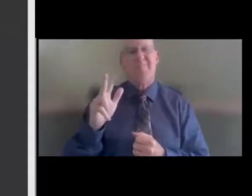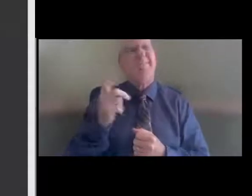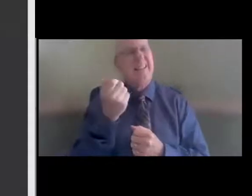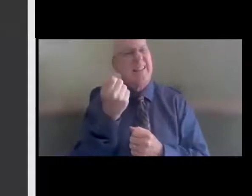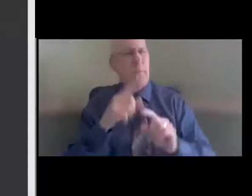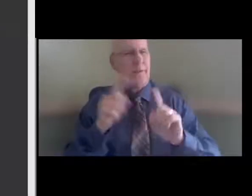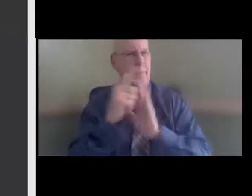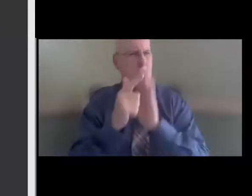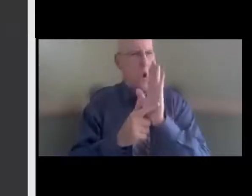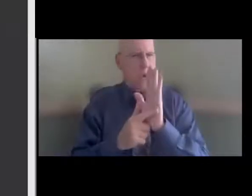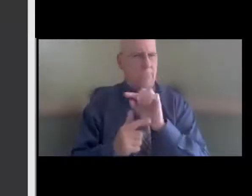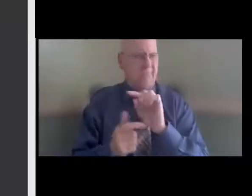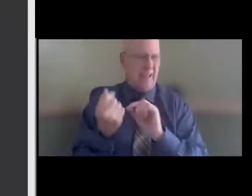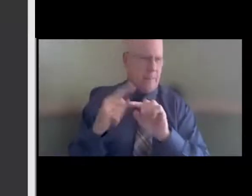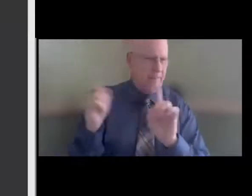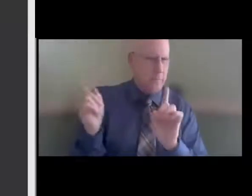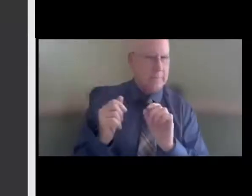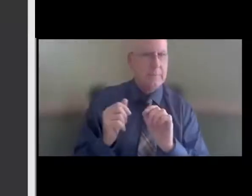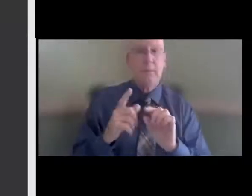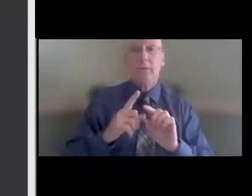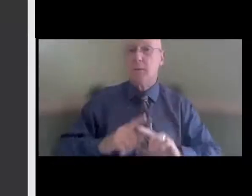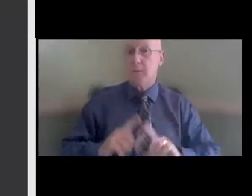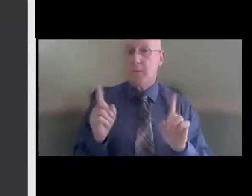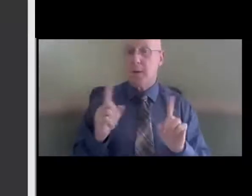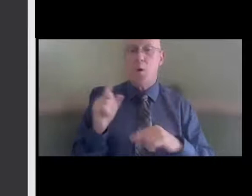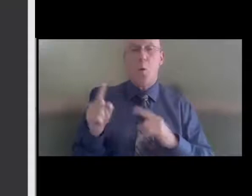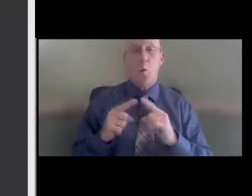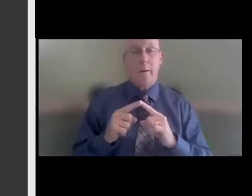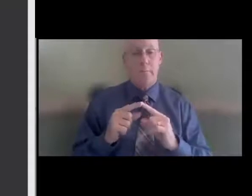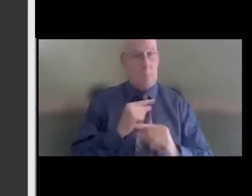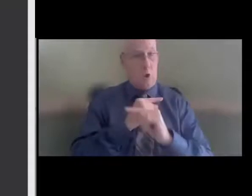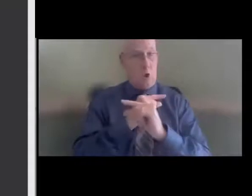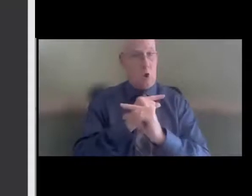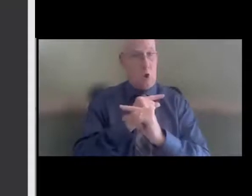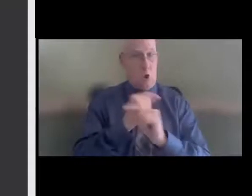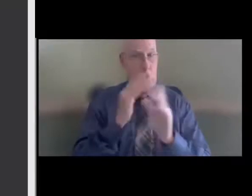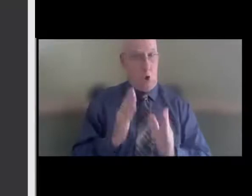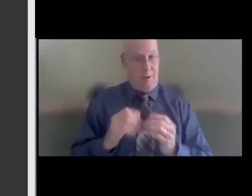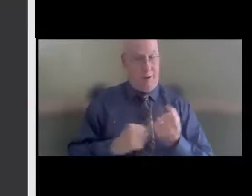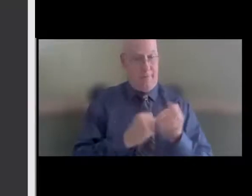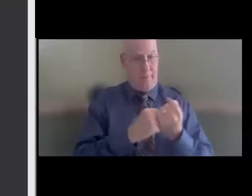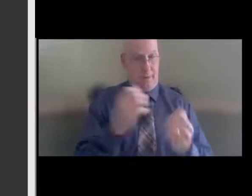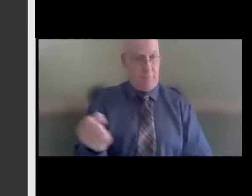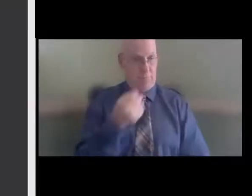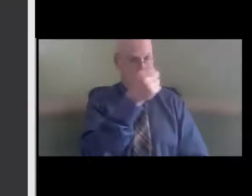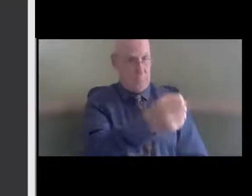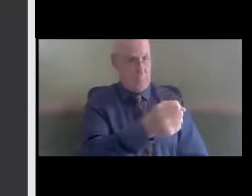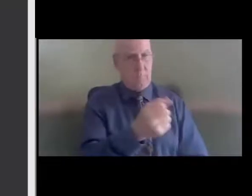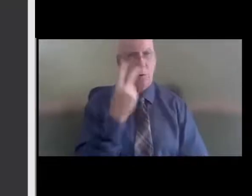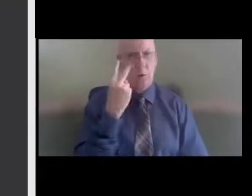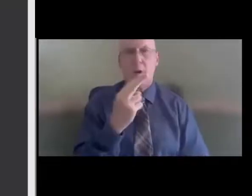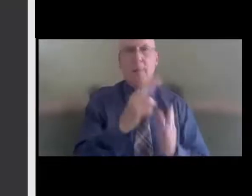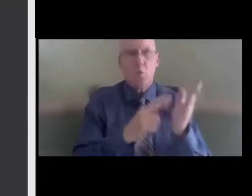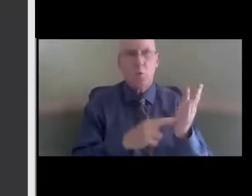chapter in Florida law. But once a guardian advocate is appointed, it says, look at all the rules in the